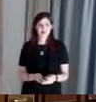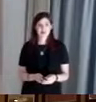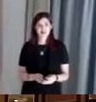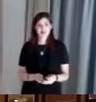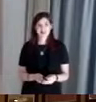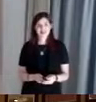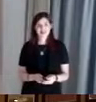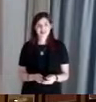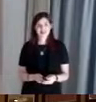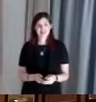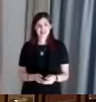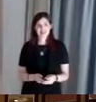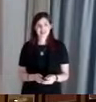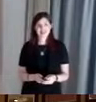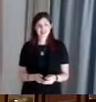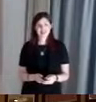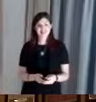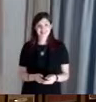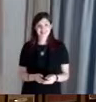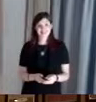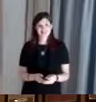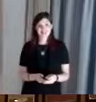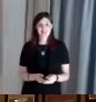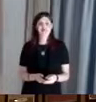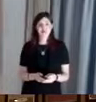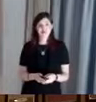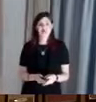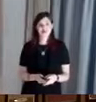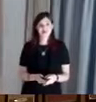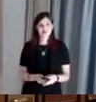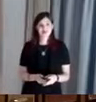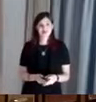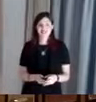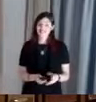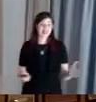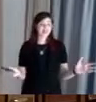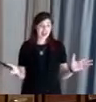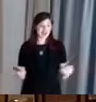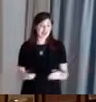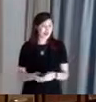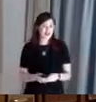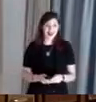to me that your best security professionals are hackers.